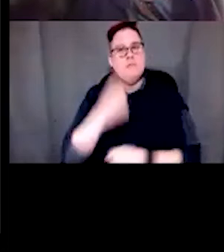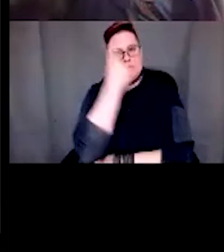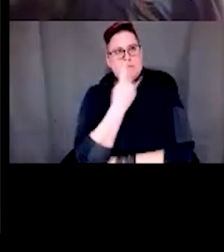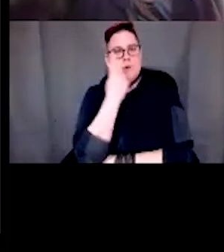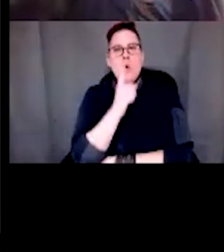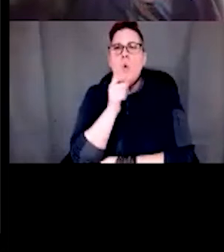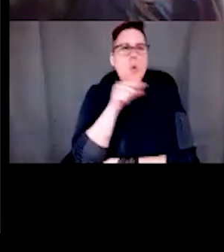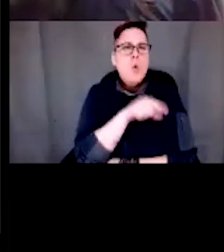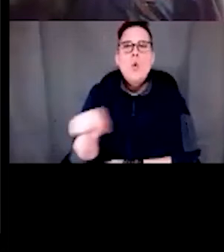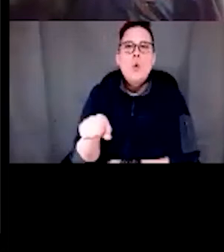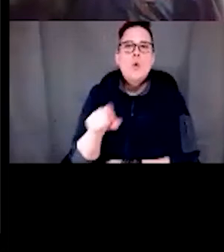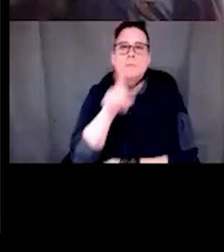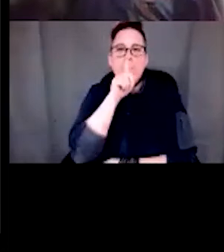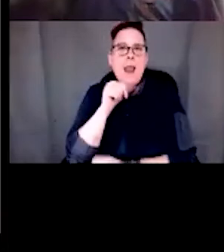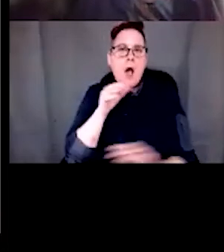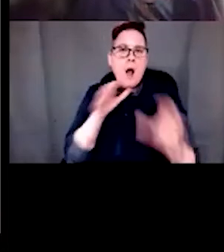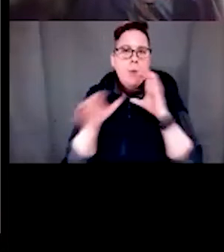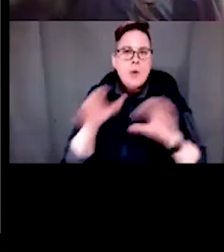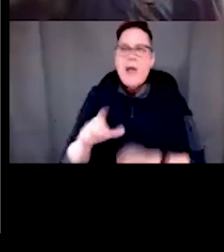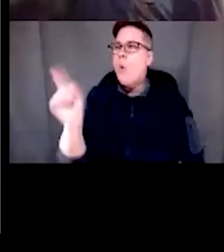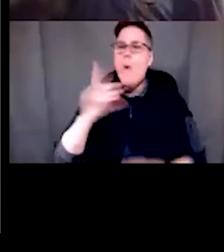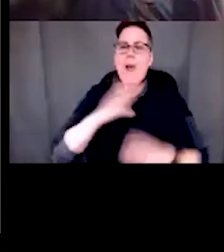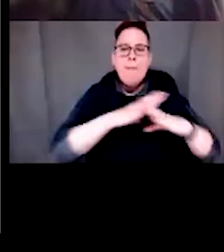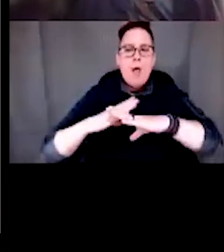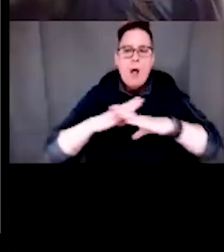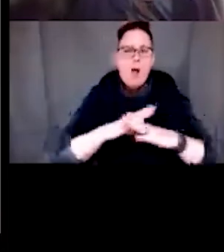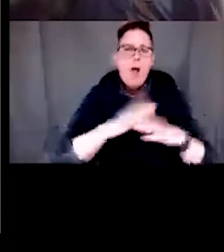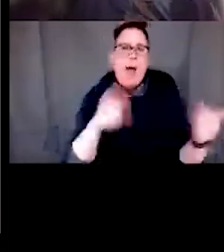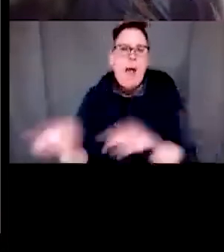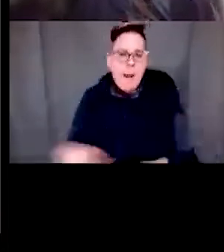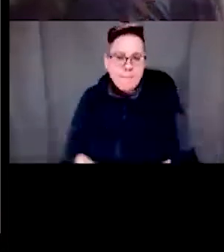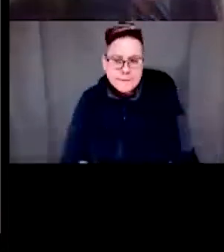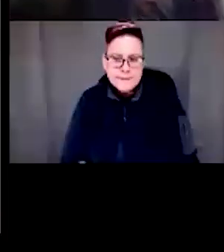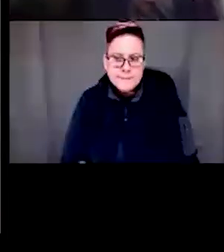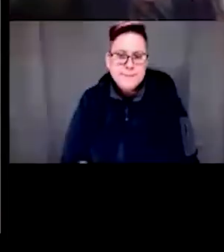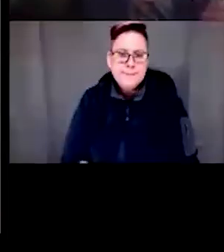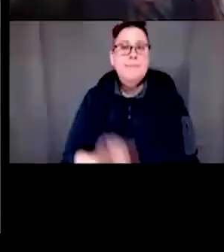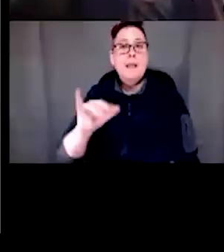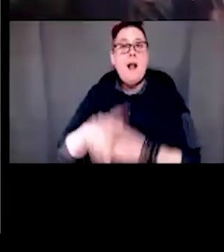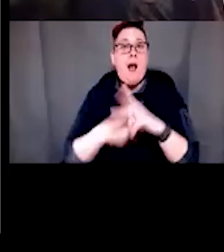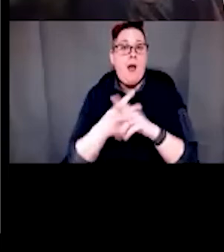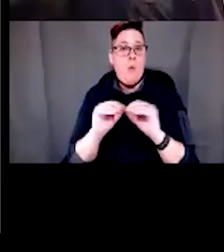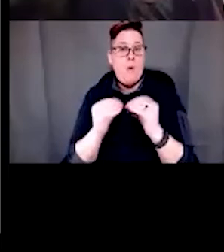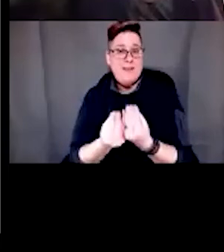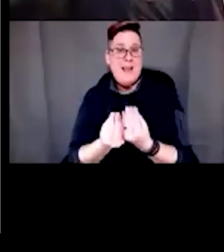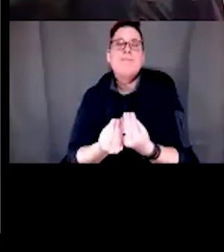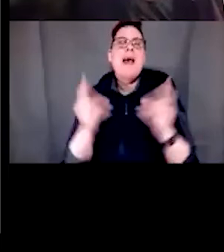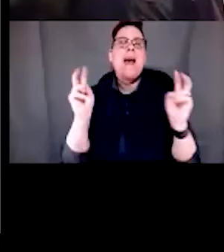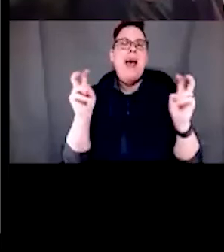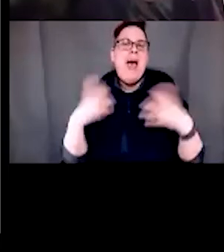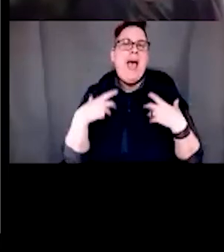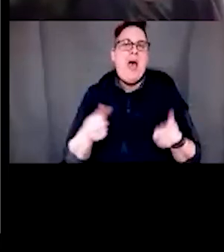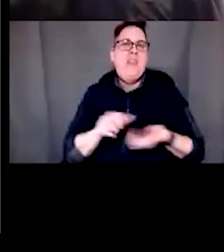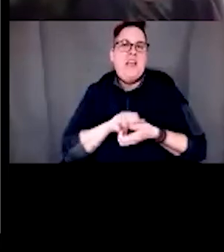not talking to who? And where are the blockages? A biocratic organization has a healthy digestive